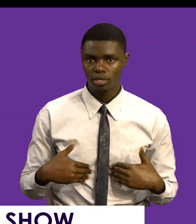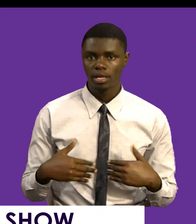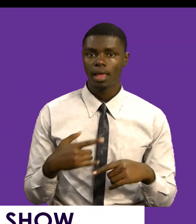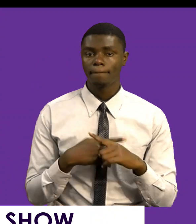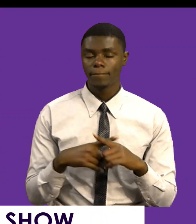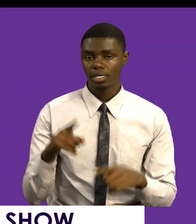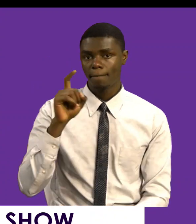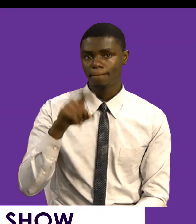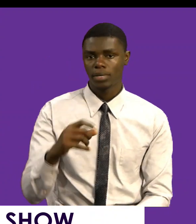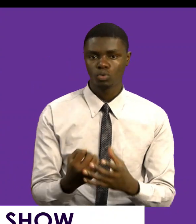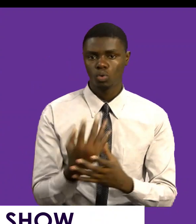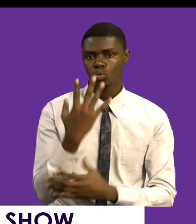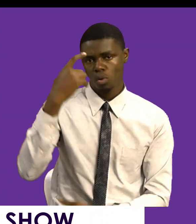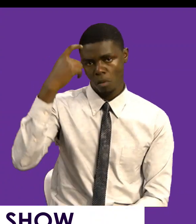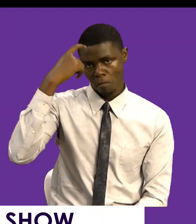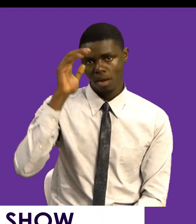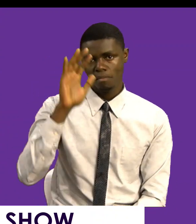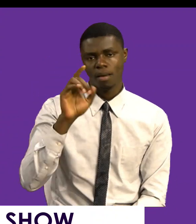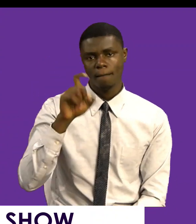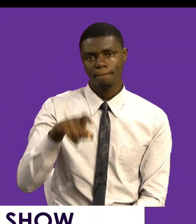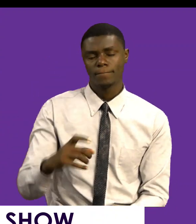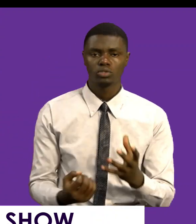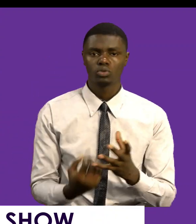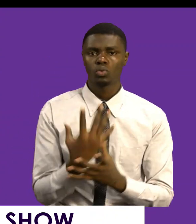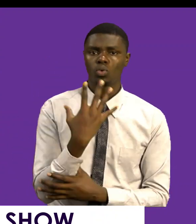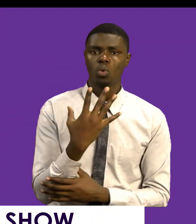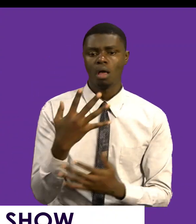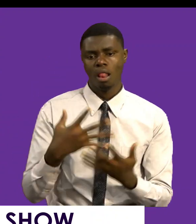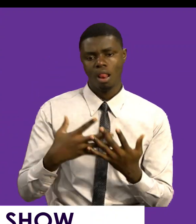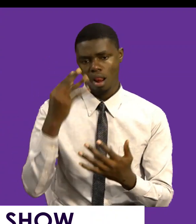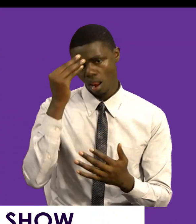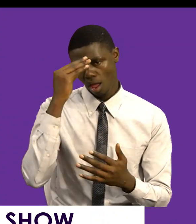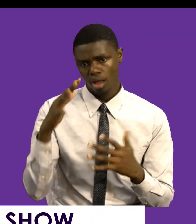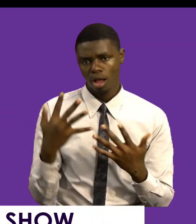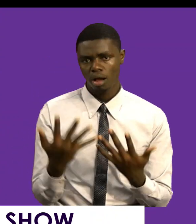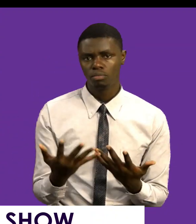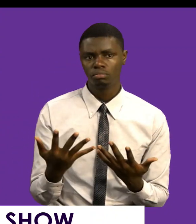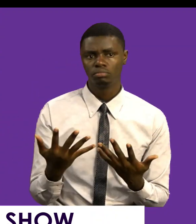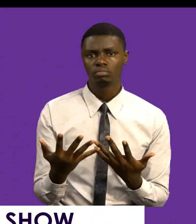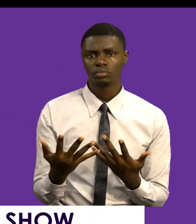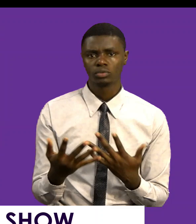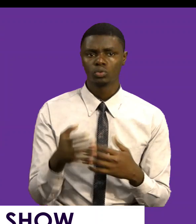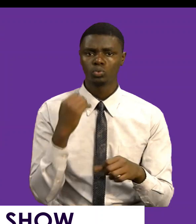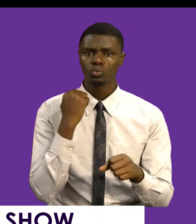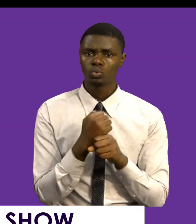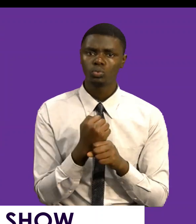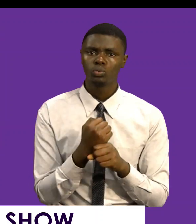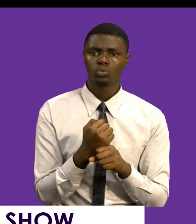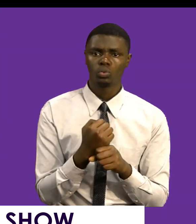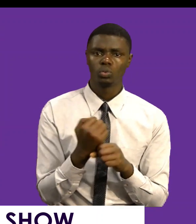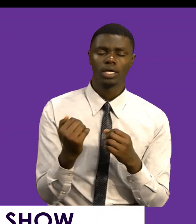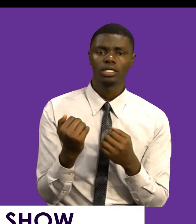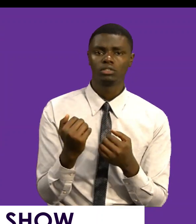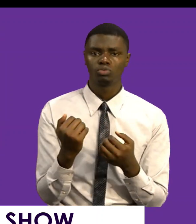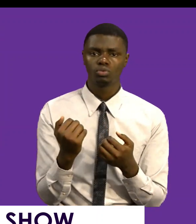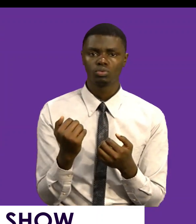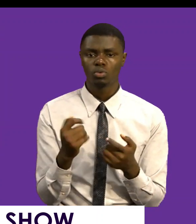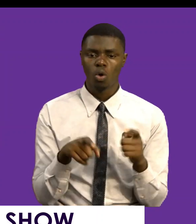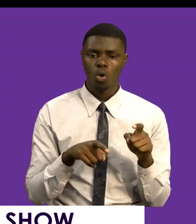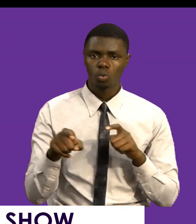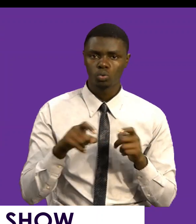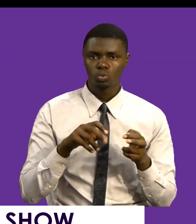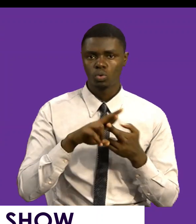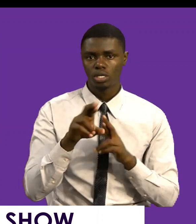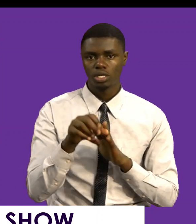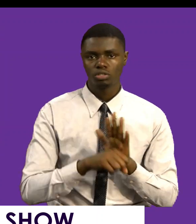You need to grow in mind. You need to grow, learn how to conduct relationships. That is something that